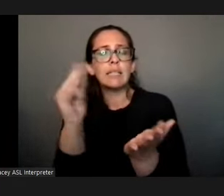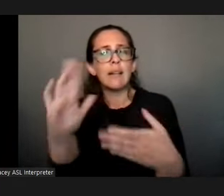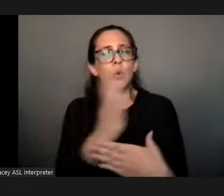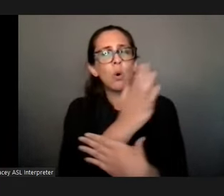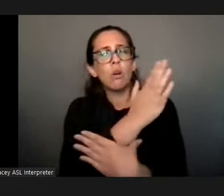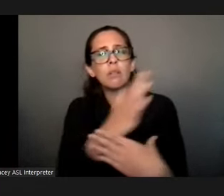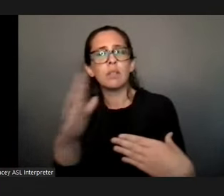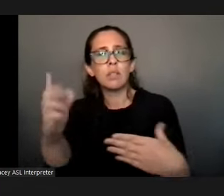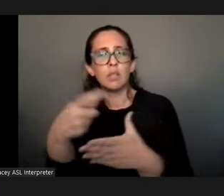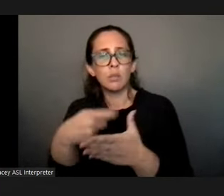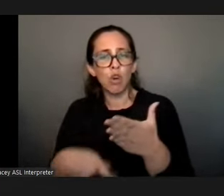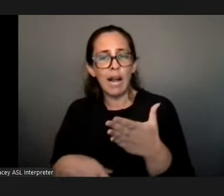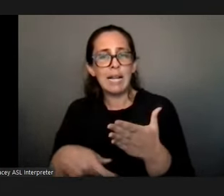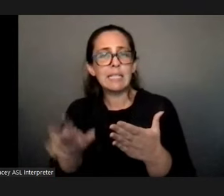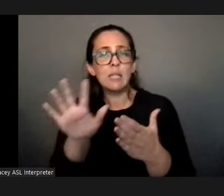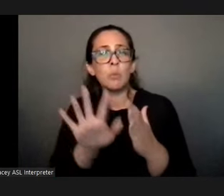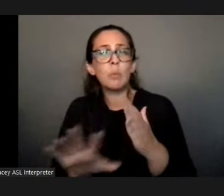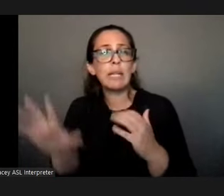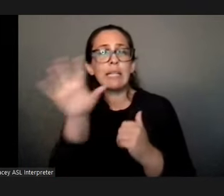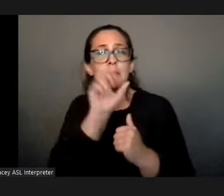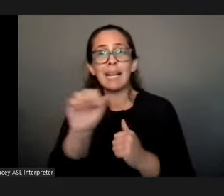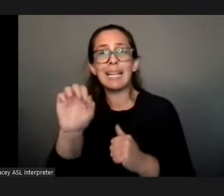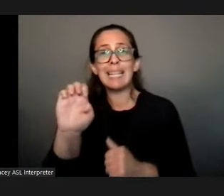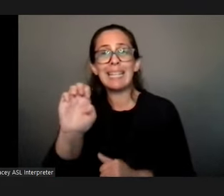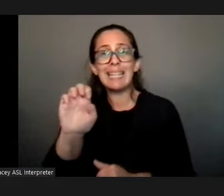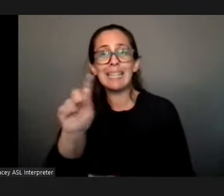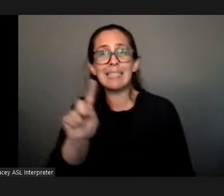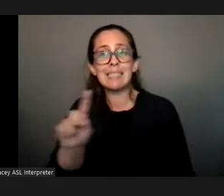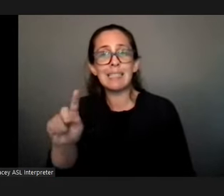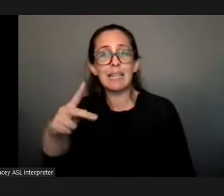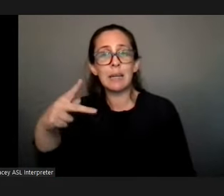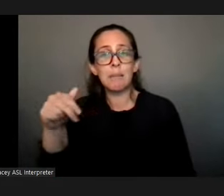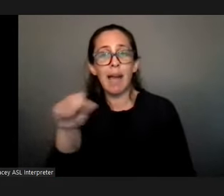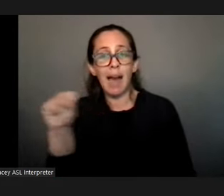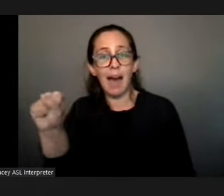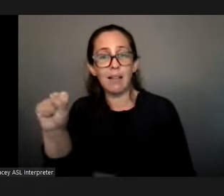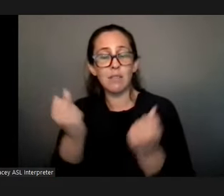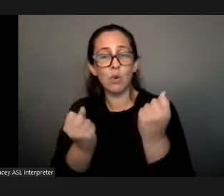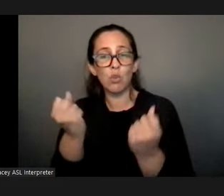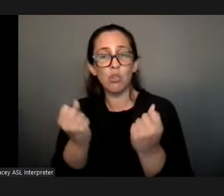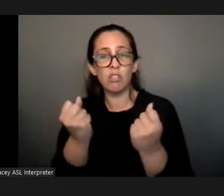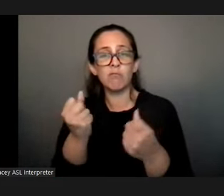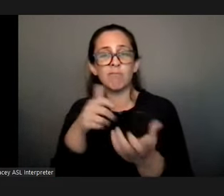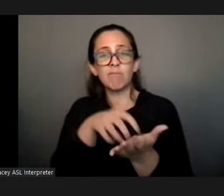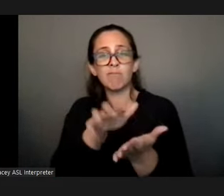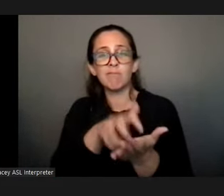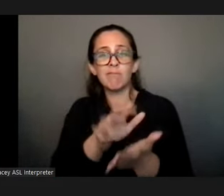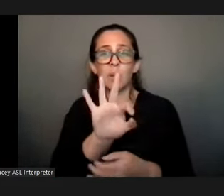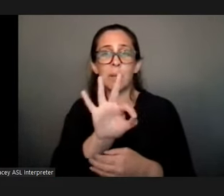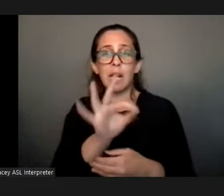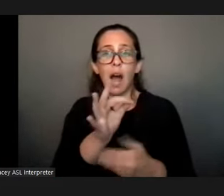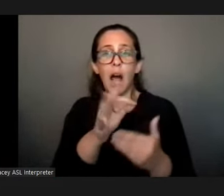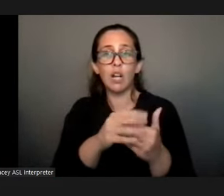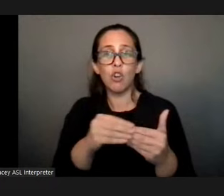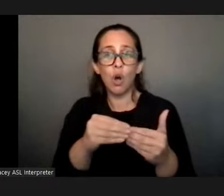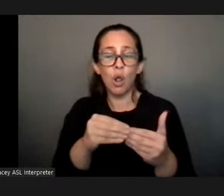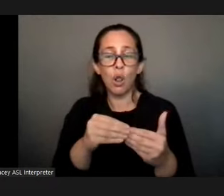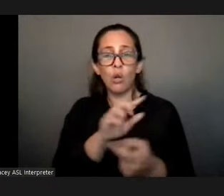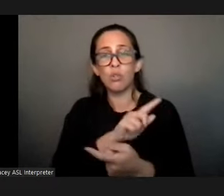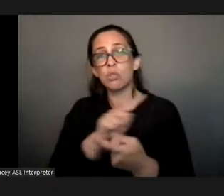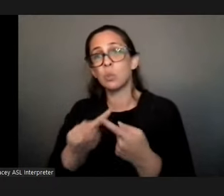rates, we anticipate that the Easy Pass peak period toll for automobiles will range from roughly $9 on the lower end